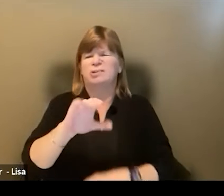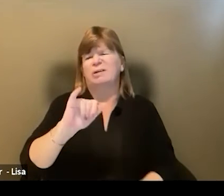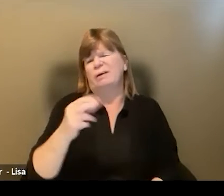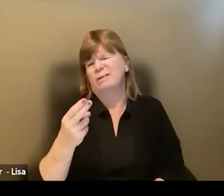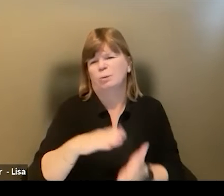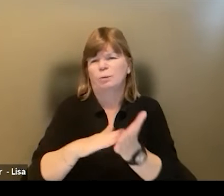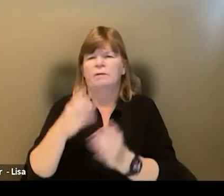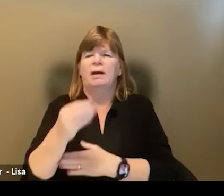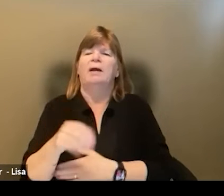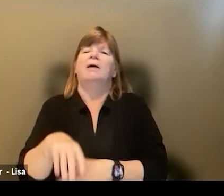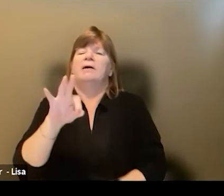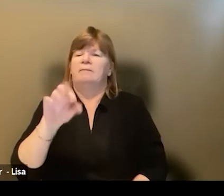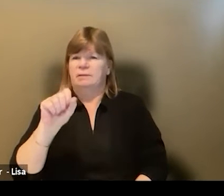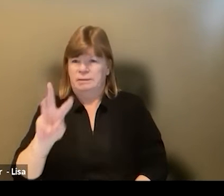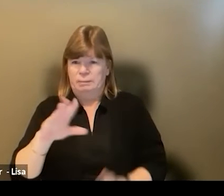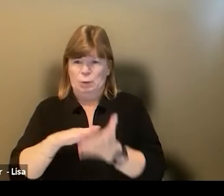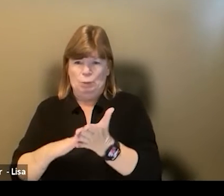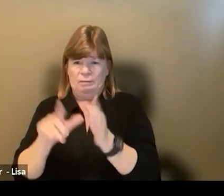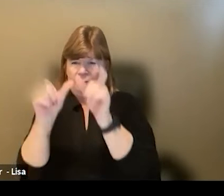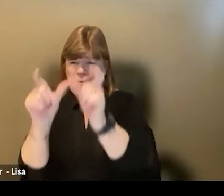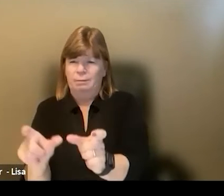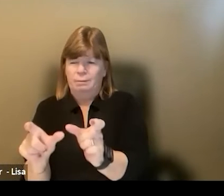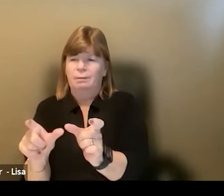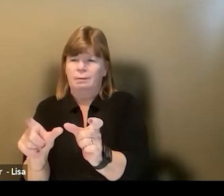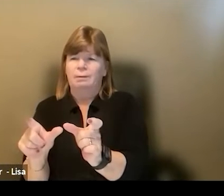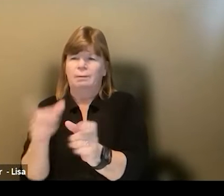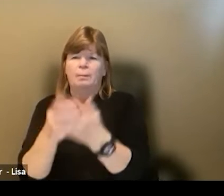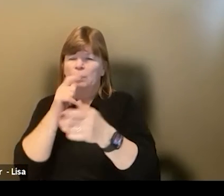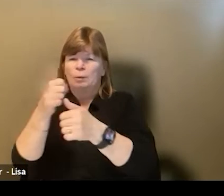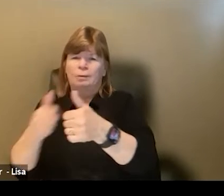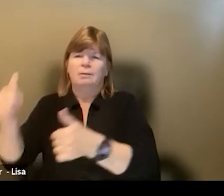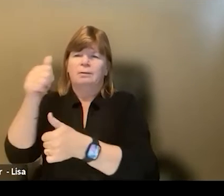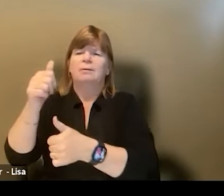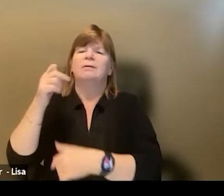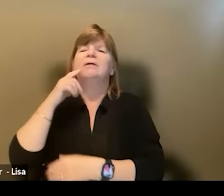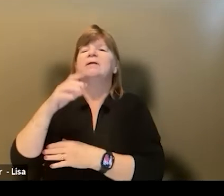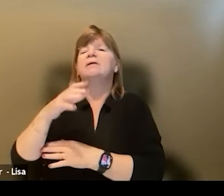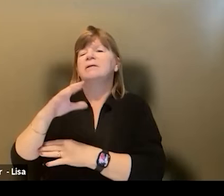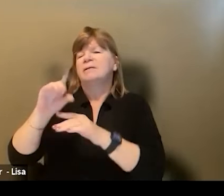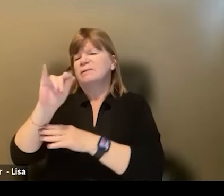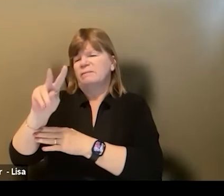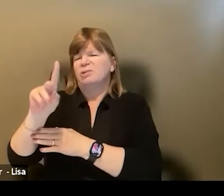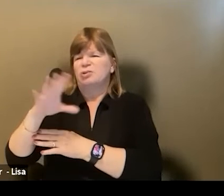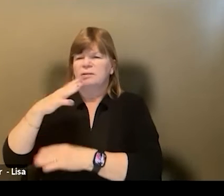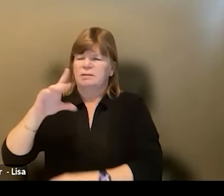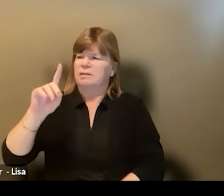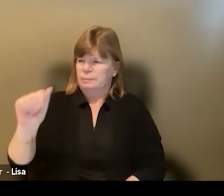waiver and the family supports waiver, both being overseen by the Division of Disabilities and